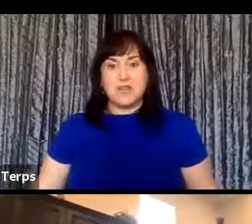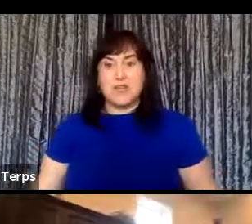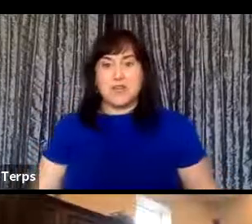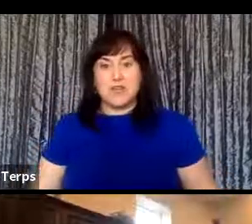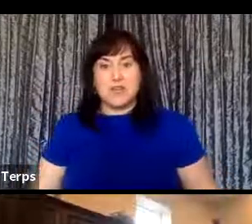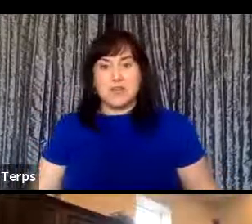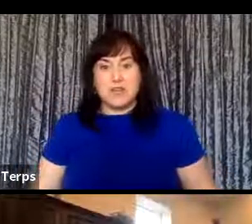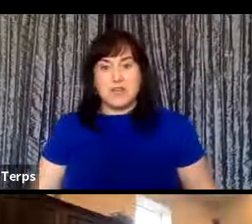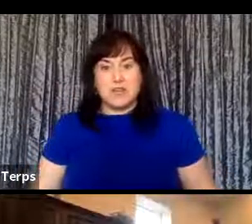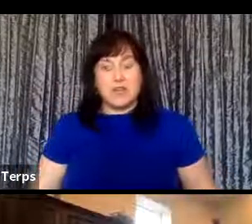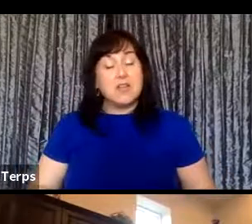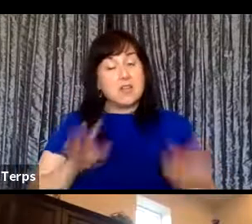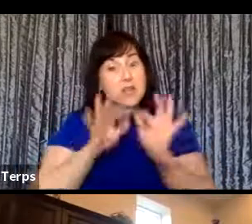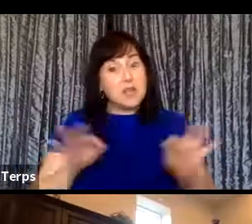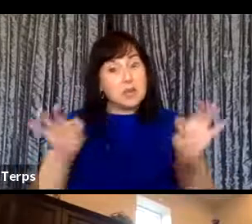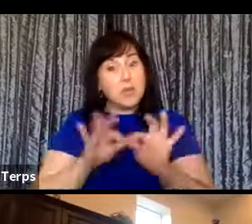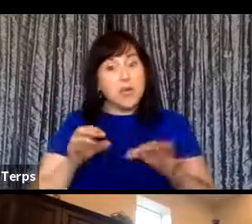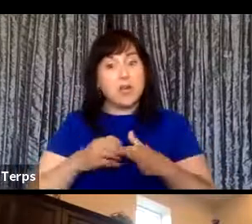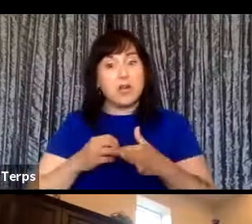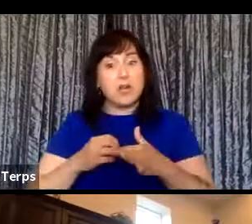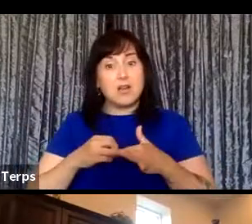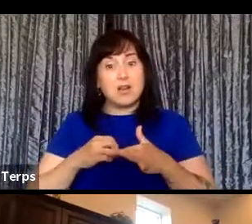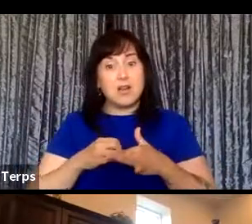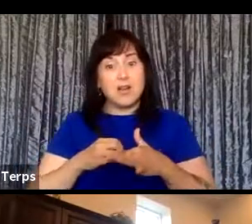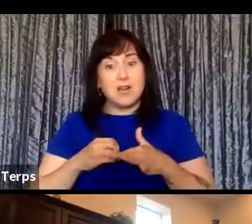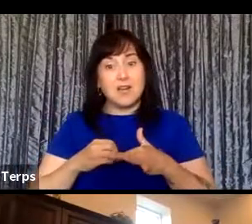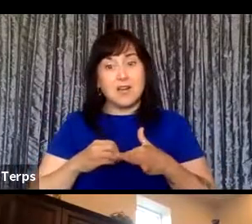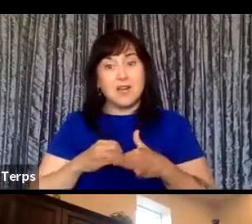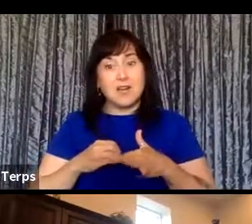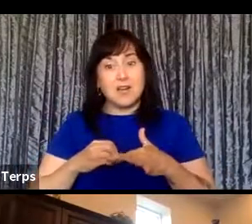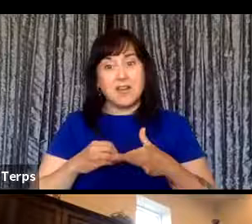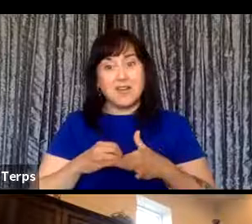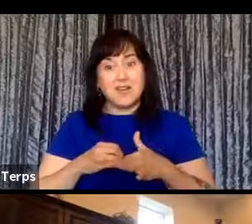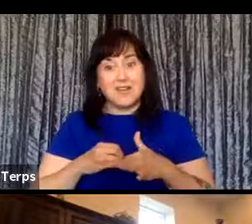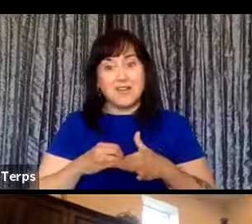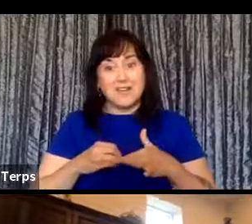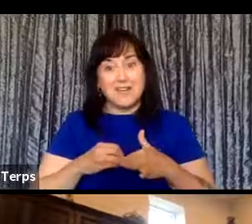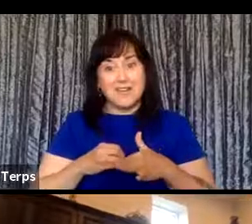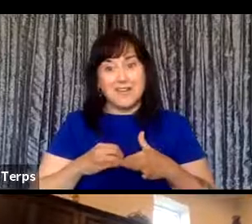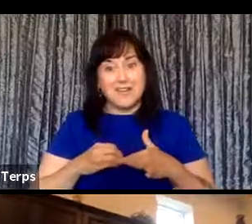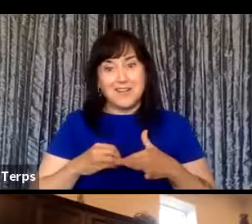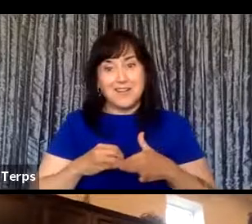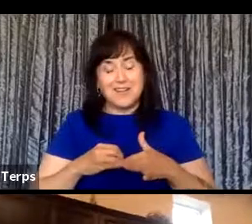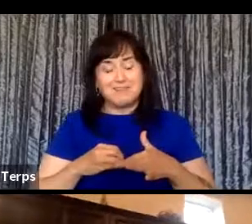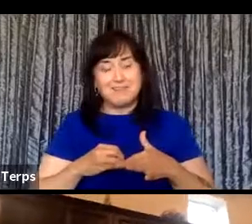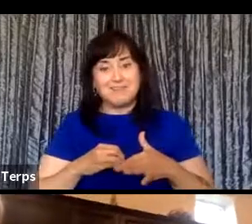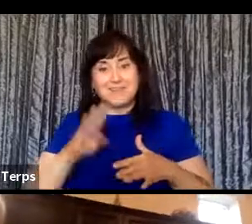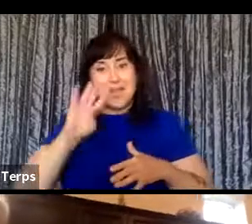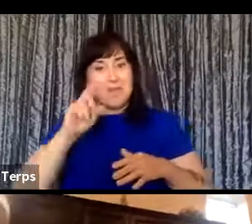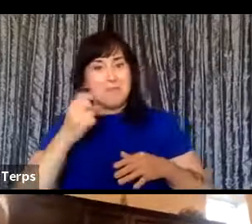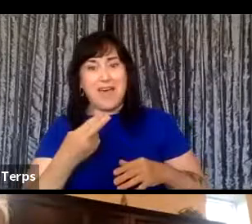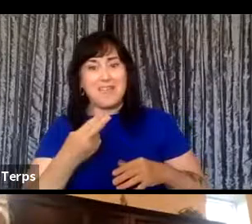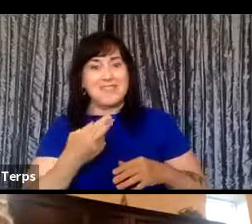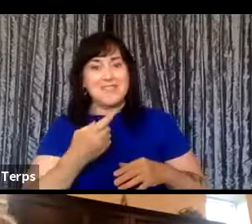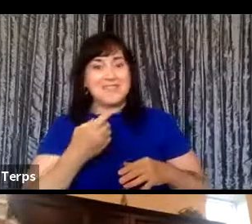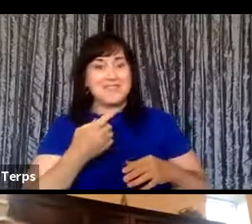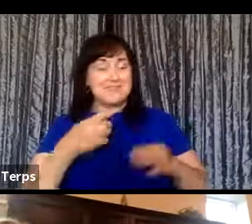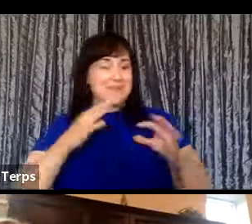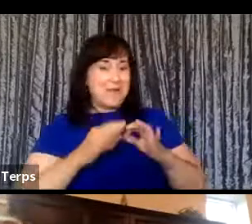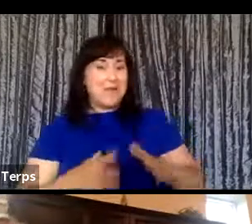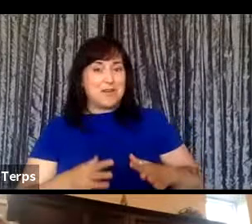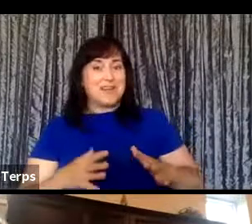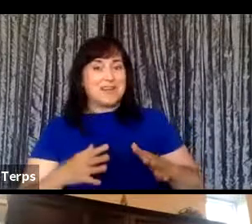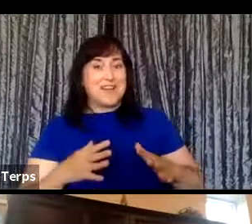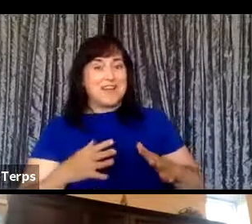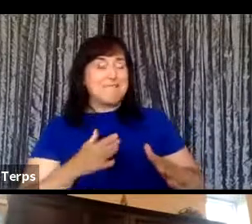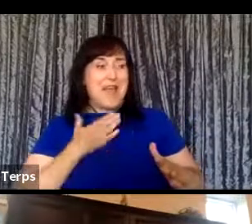Really other important point, Beth, I'm so glad you're doing such a good job of like ASL, because I speak fast and that's a very English thing,